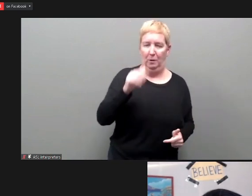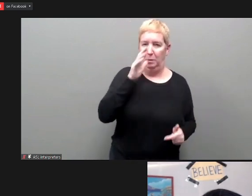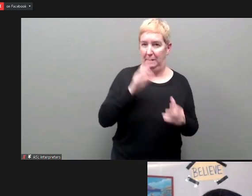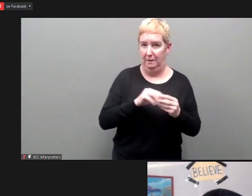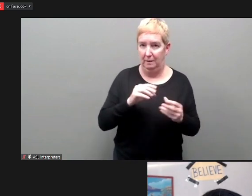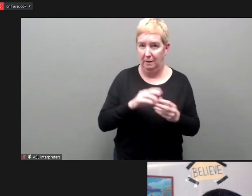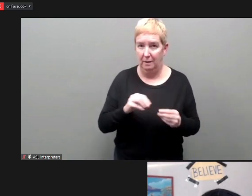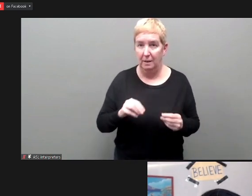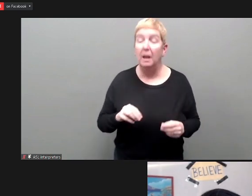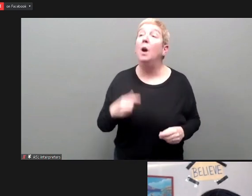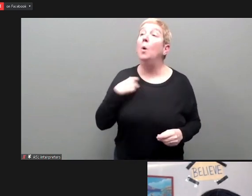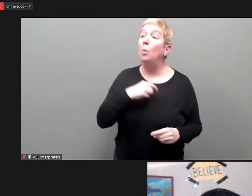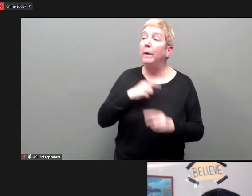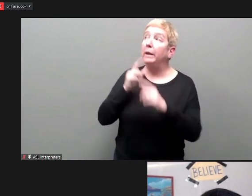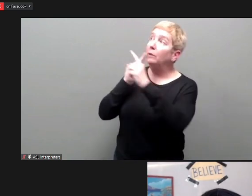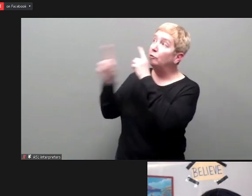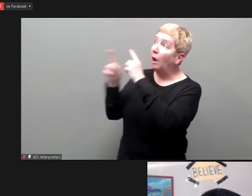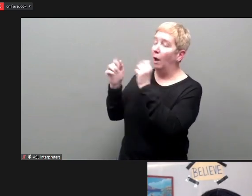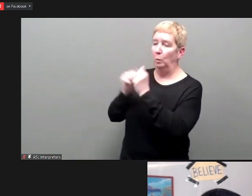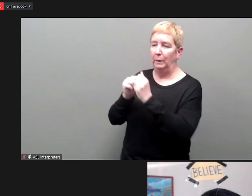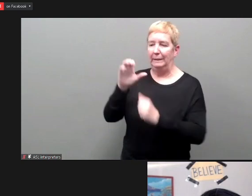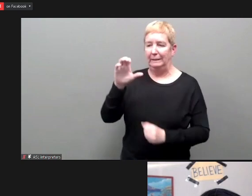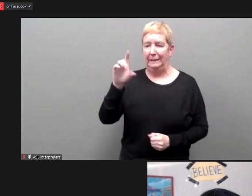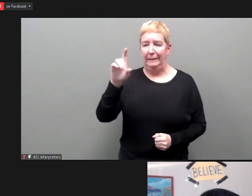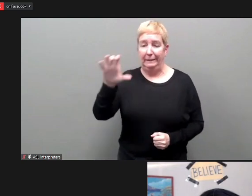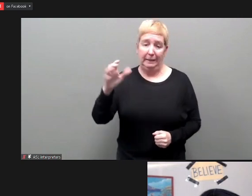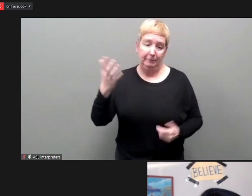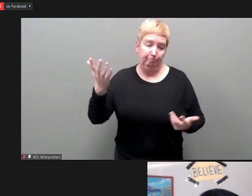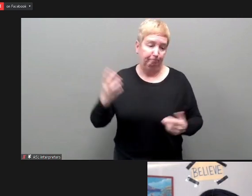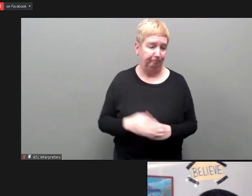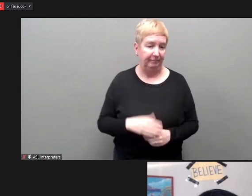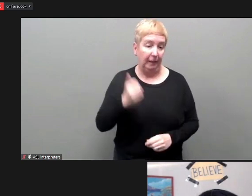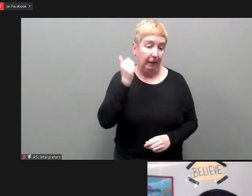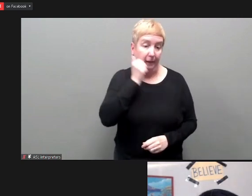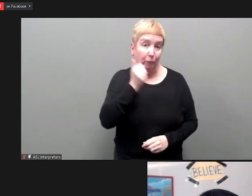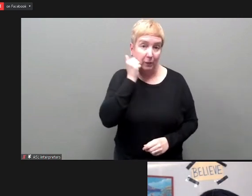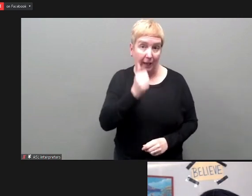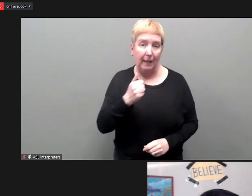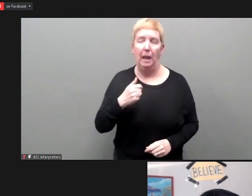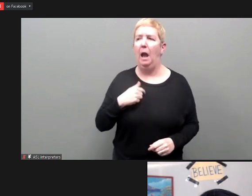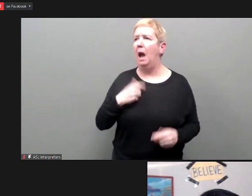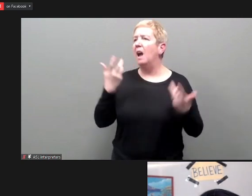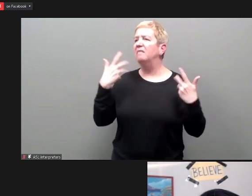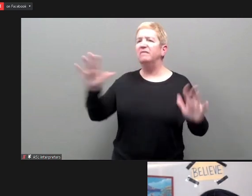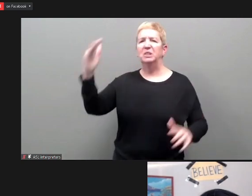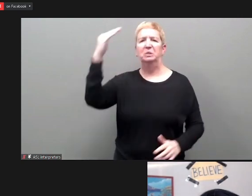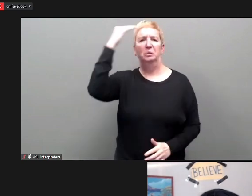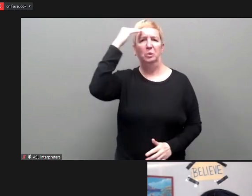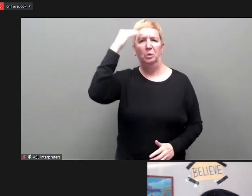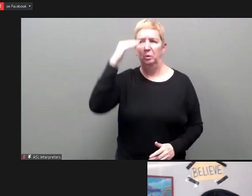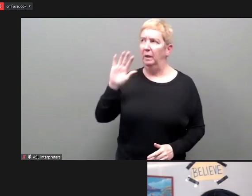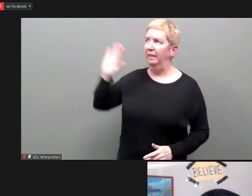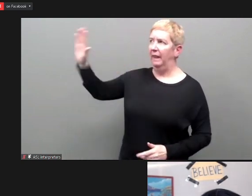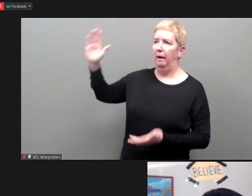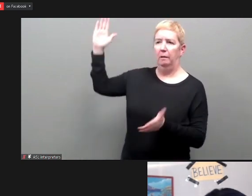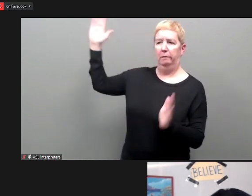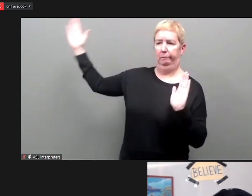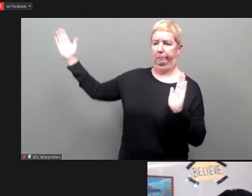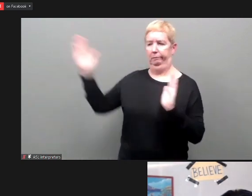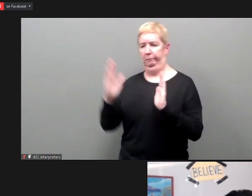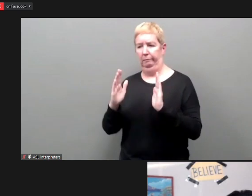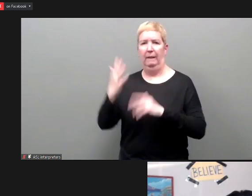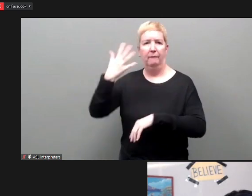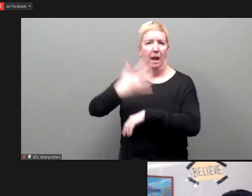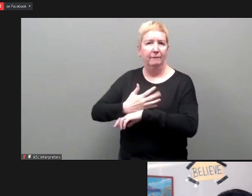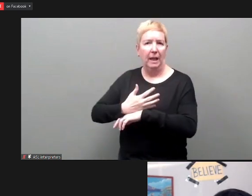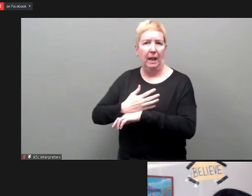We talk to the CDC kind of pretty much every day. I knew about the 5-day quarantine, I think